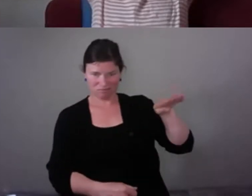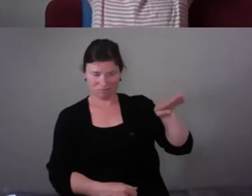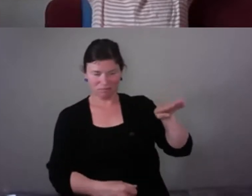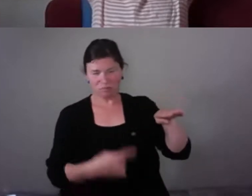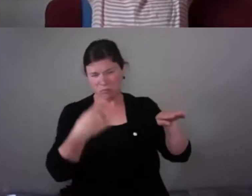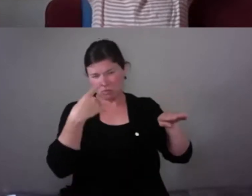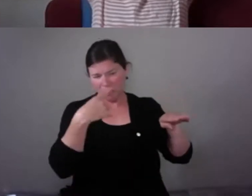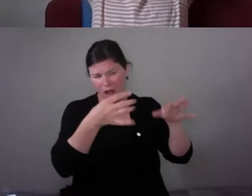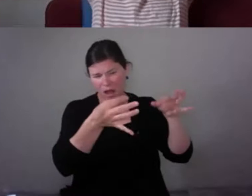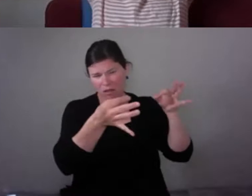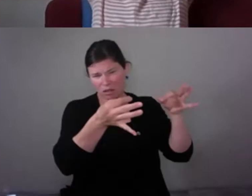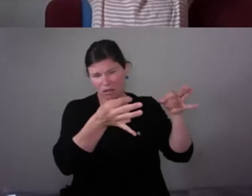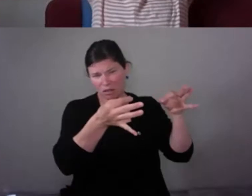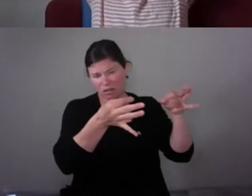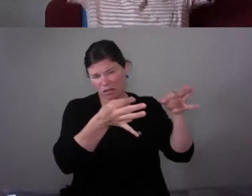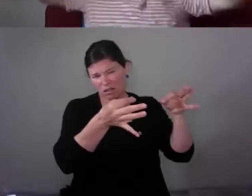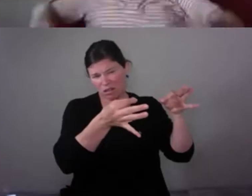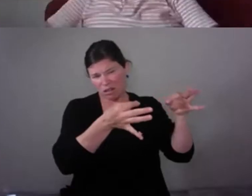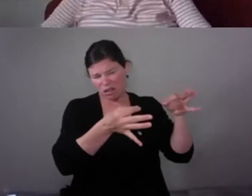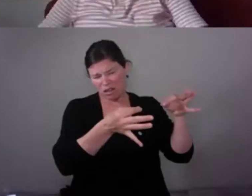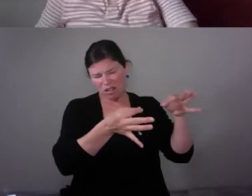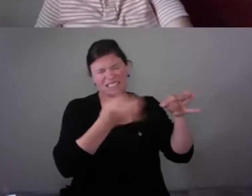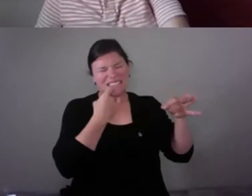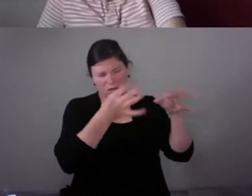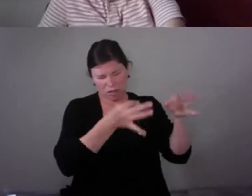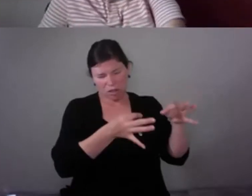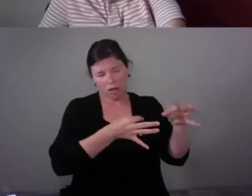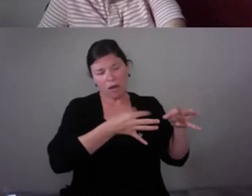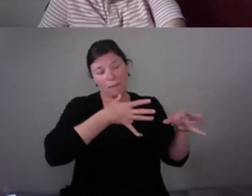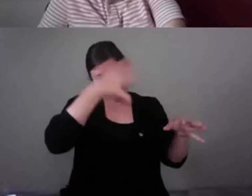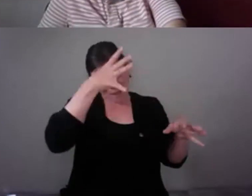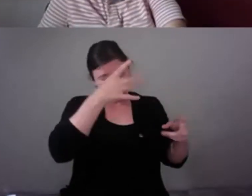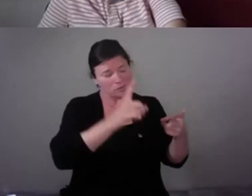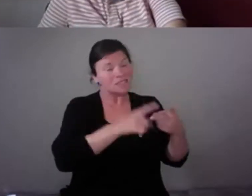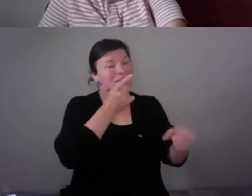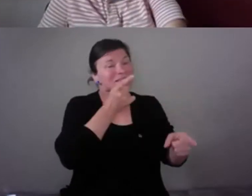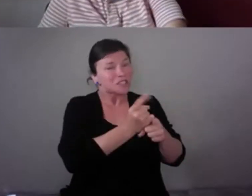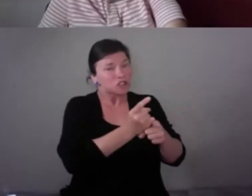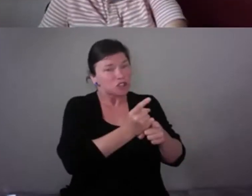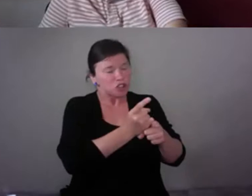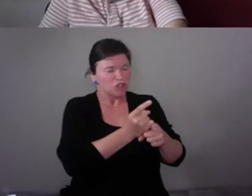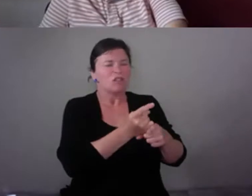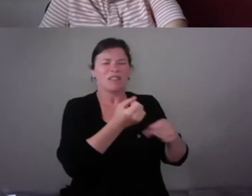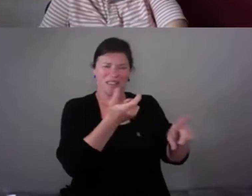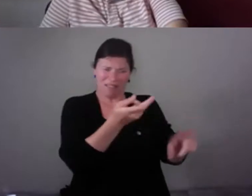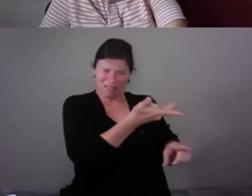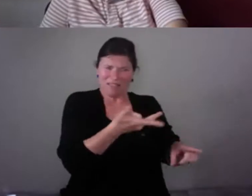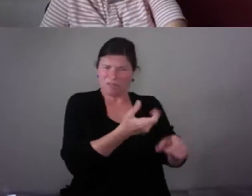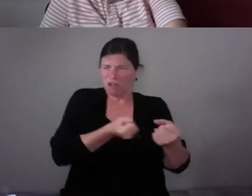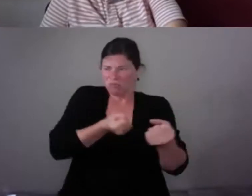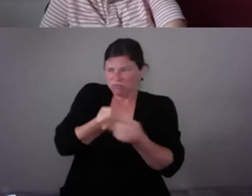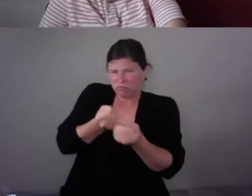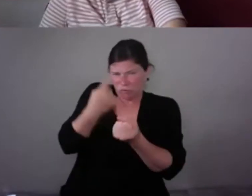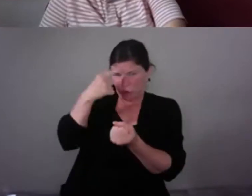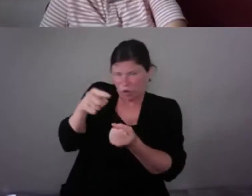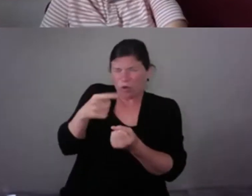and sister have been advocates for you. Can you talk more about the family book? Yeah, it's a